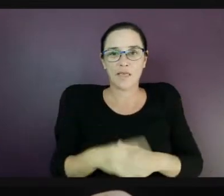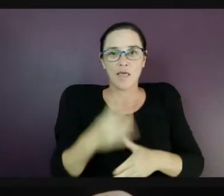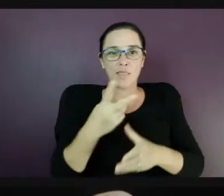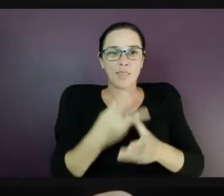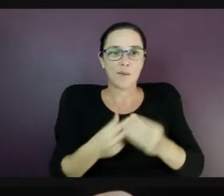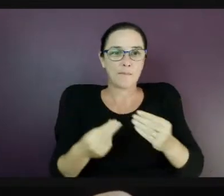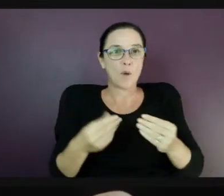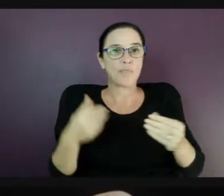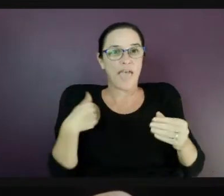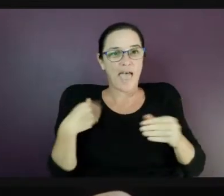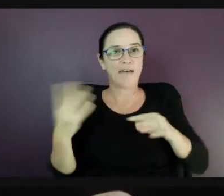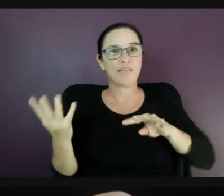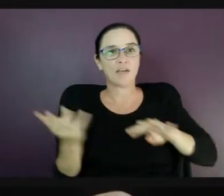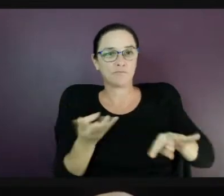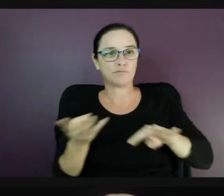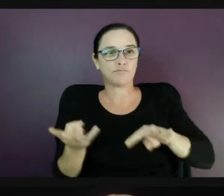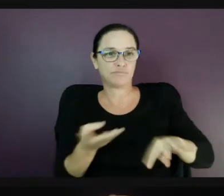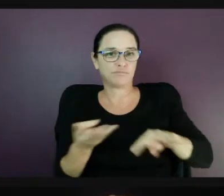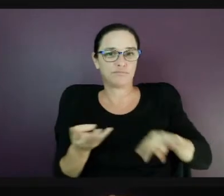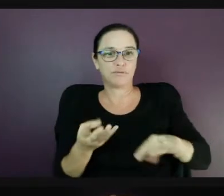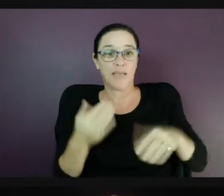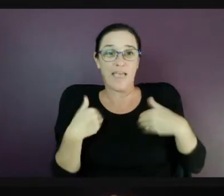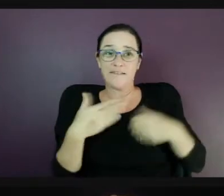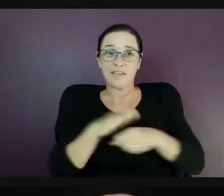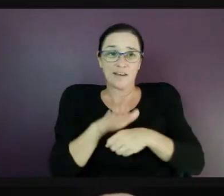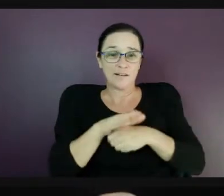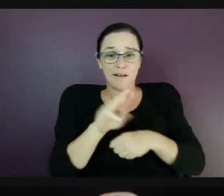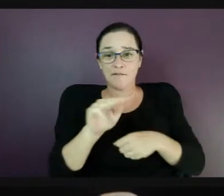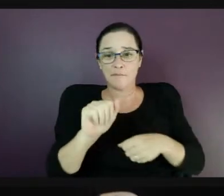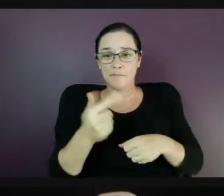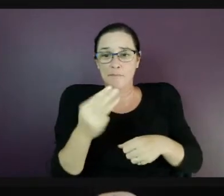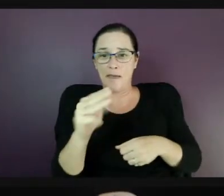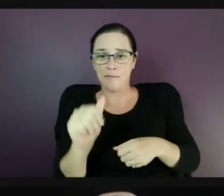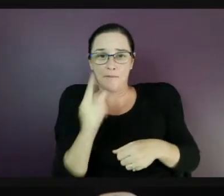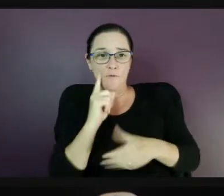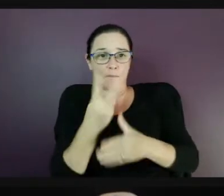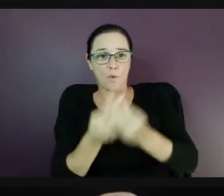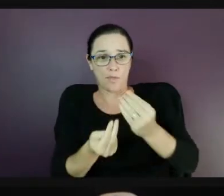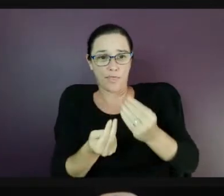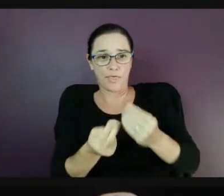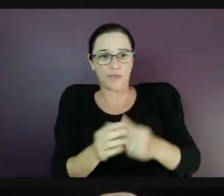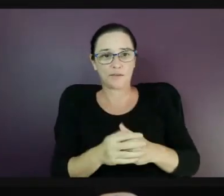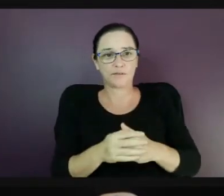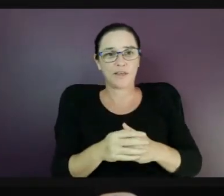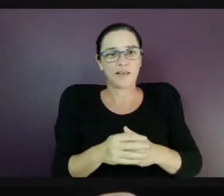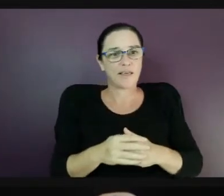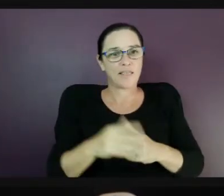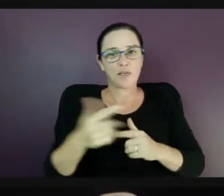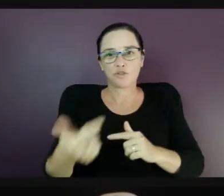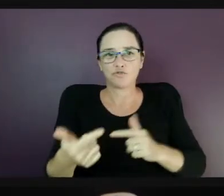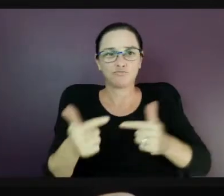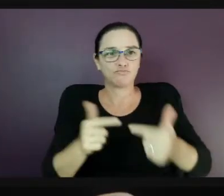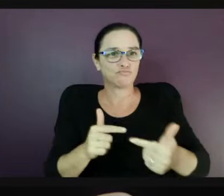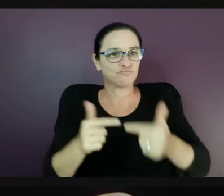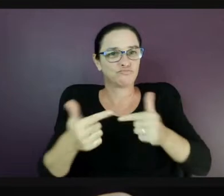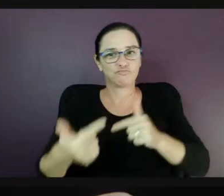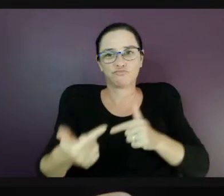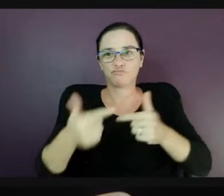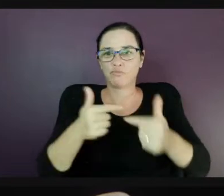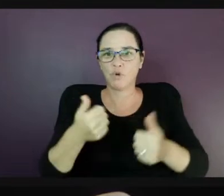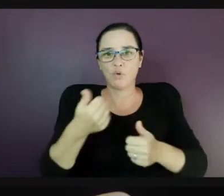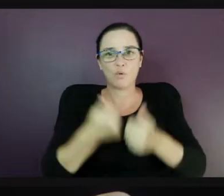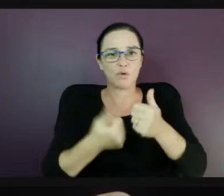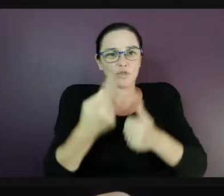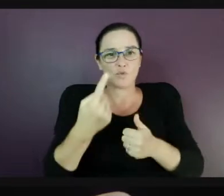There's enough magma to feed both. And it's just taking turns which one is expressing the